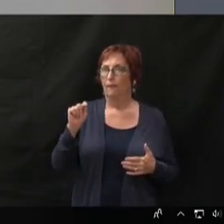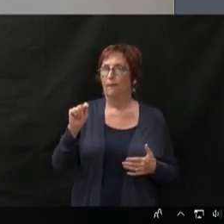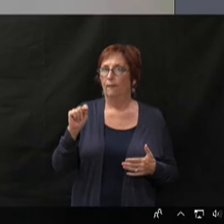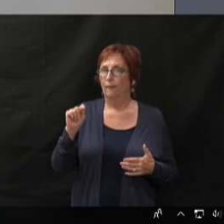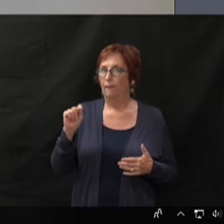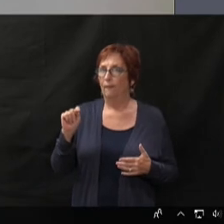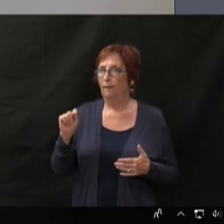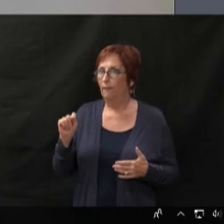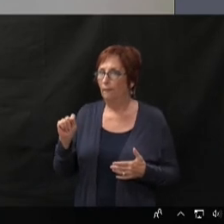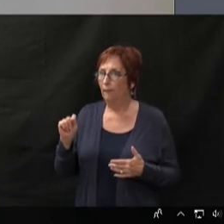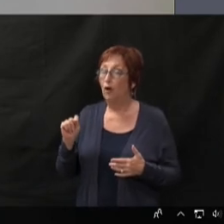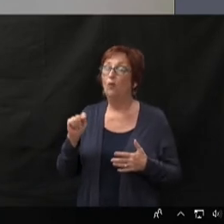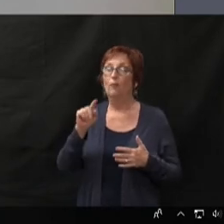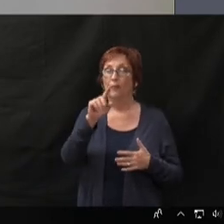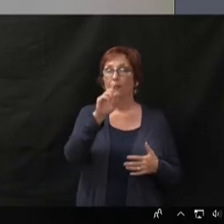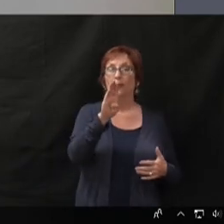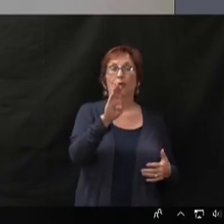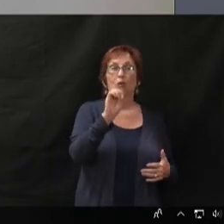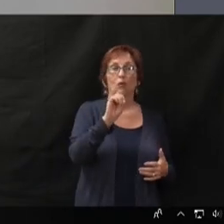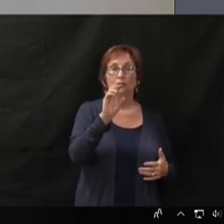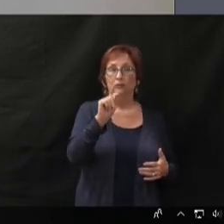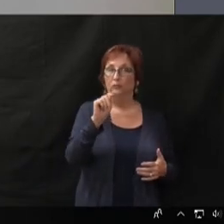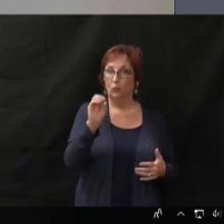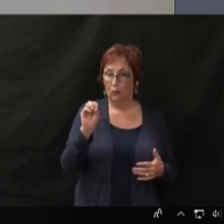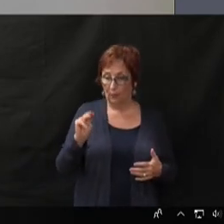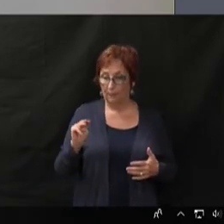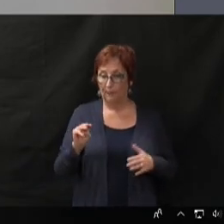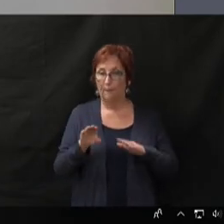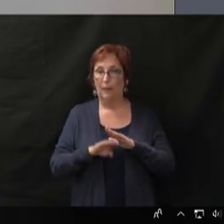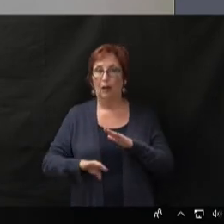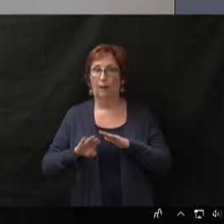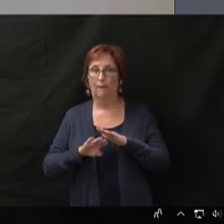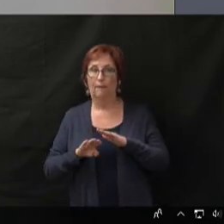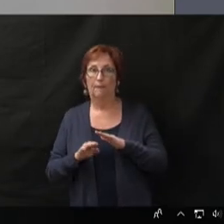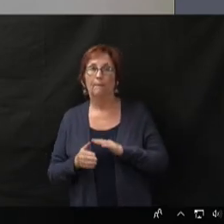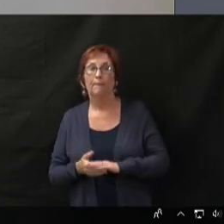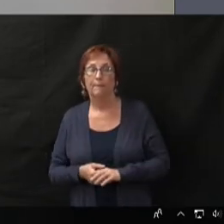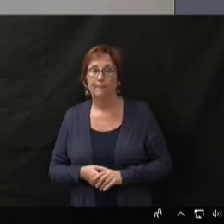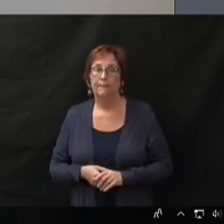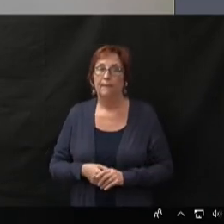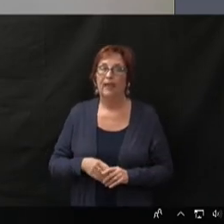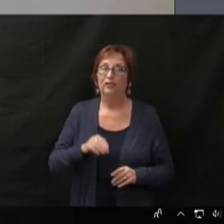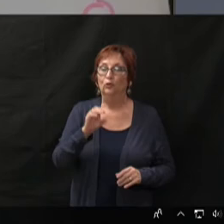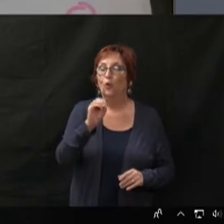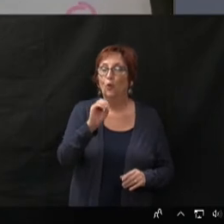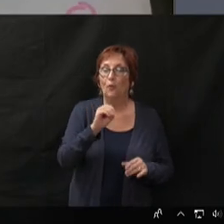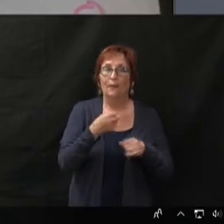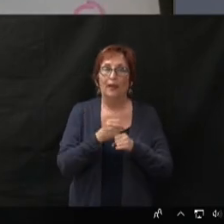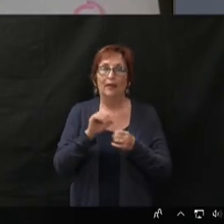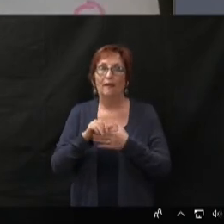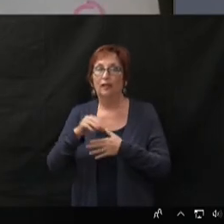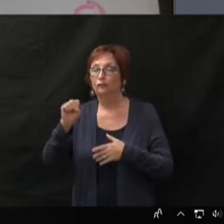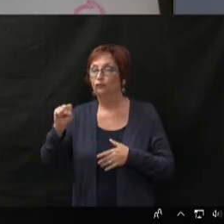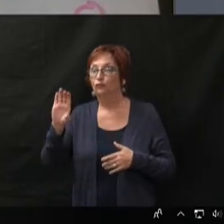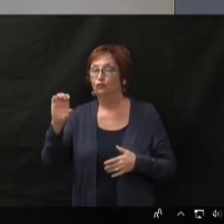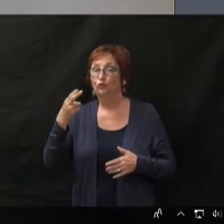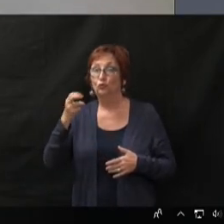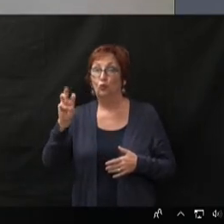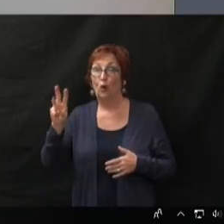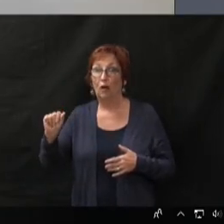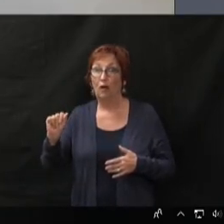people say tum, bottom. I say bottom, bottom. So there's your O making the schwa sound.